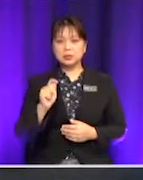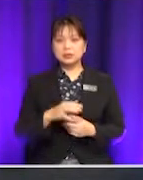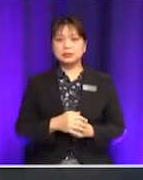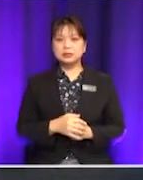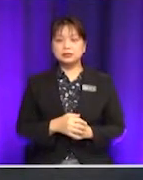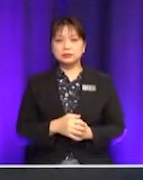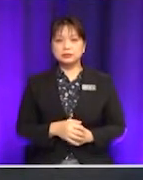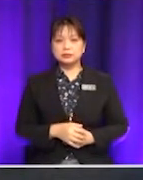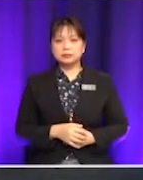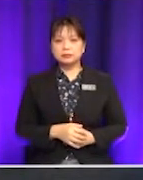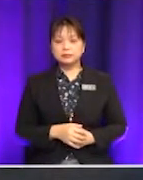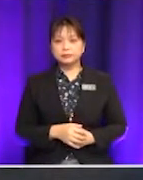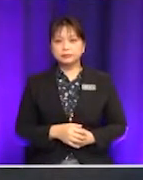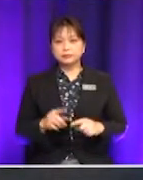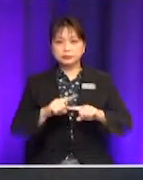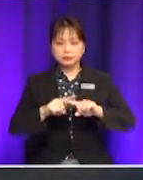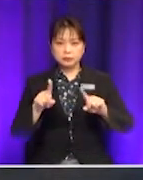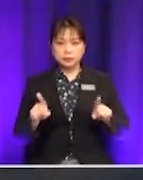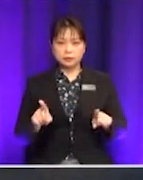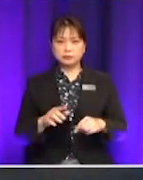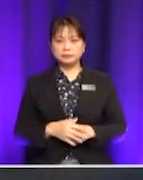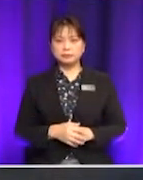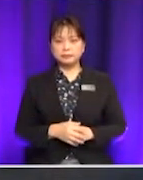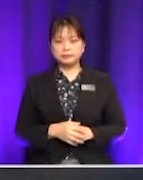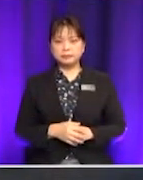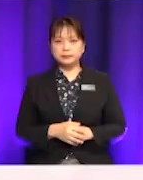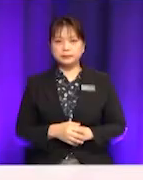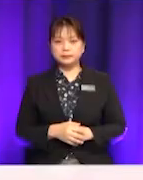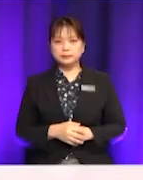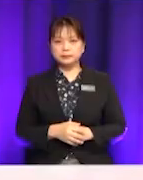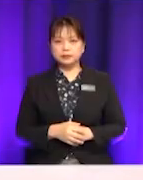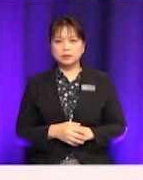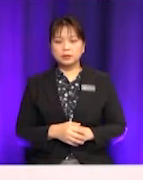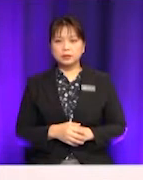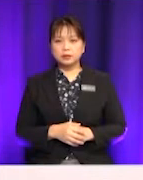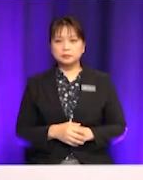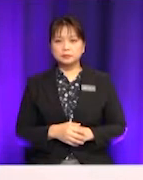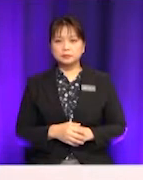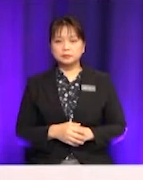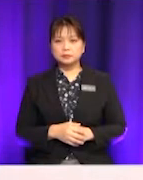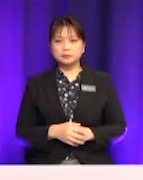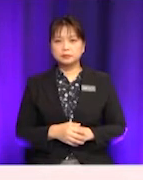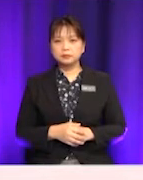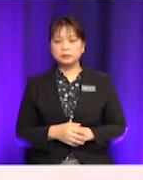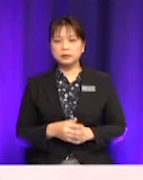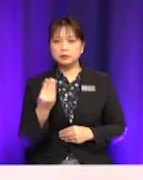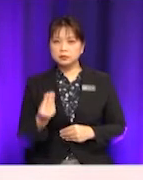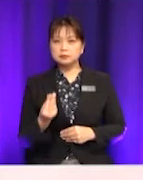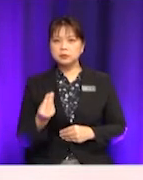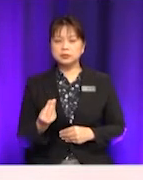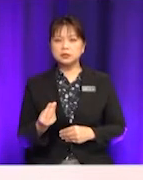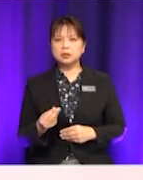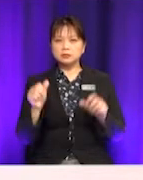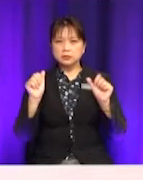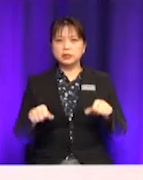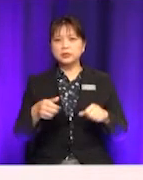some form. However, because of issues such as pollution and overpopulation, there is less of it available to